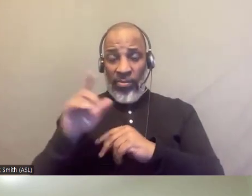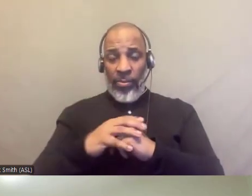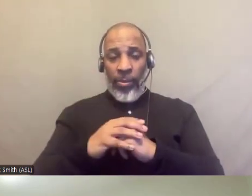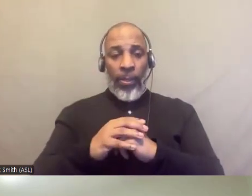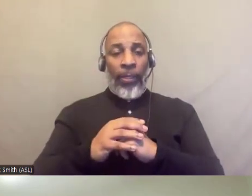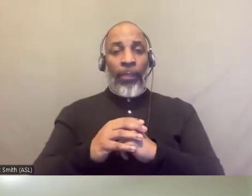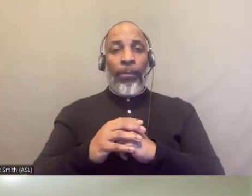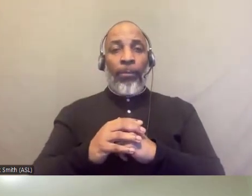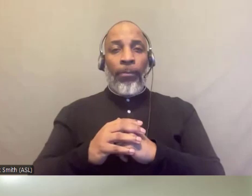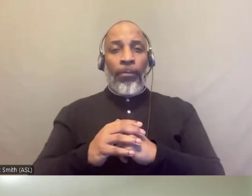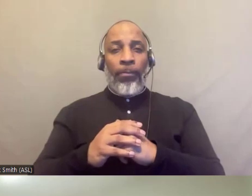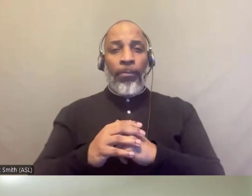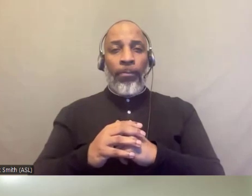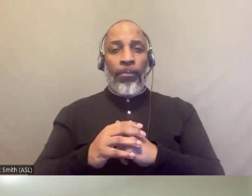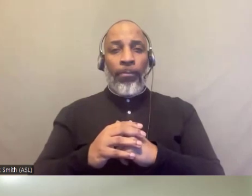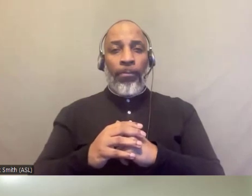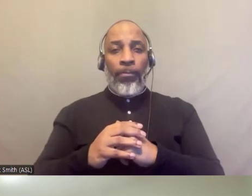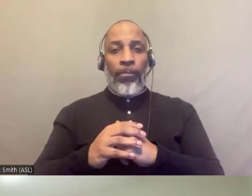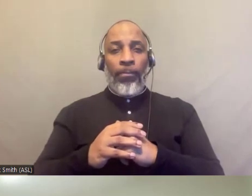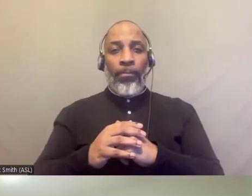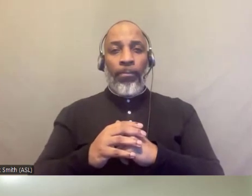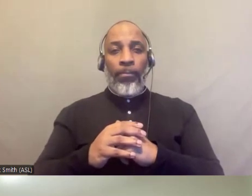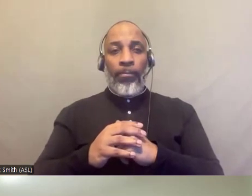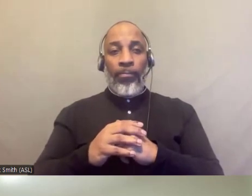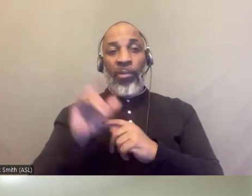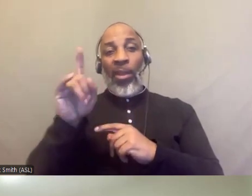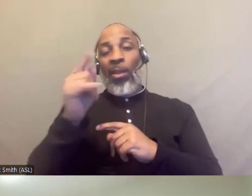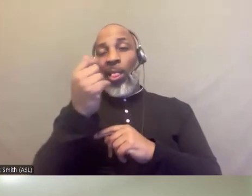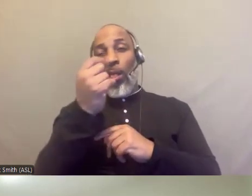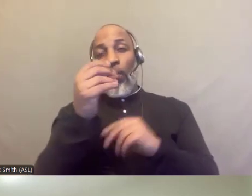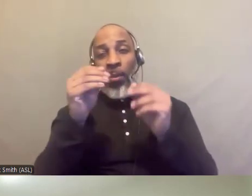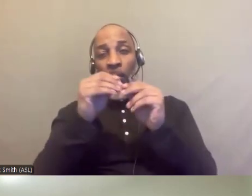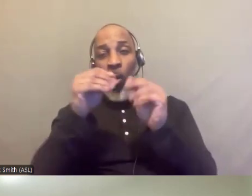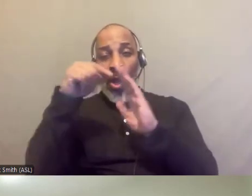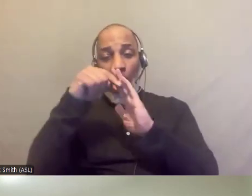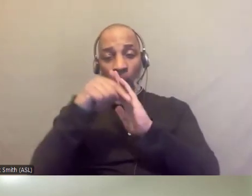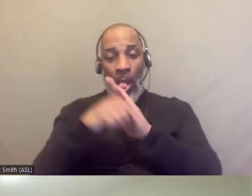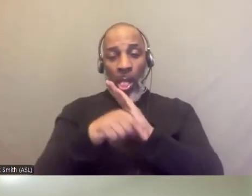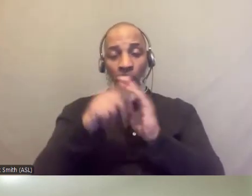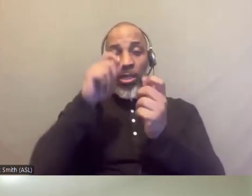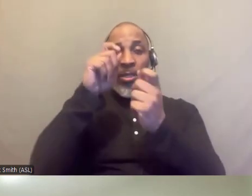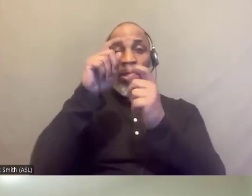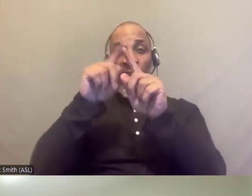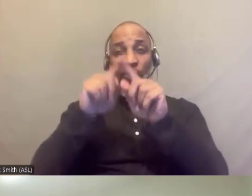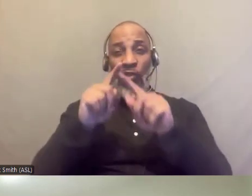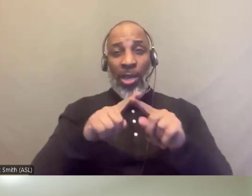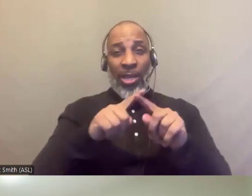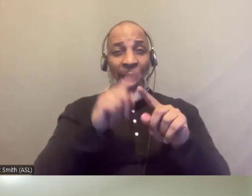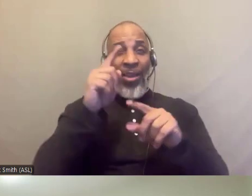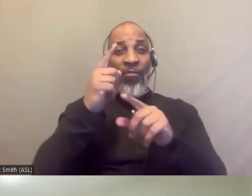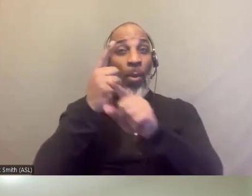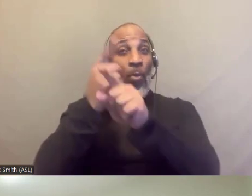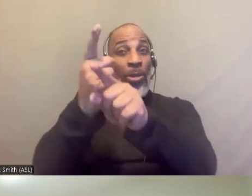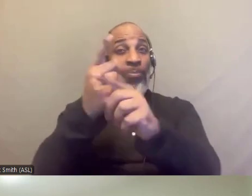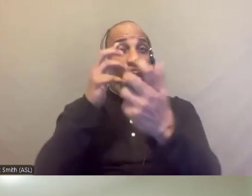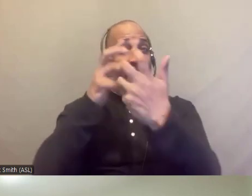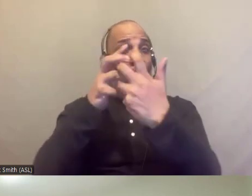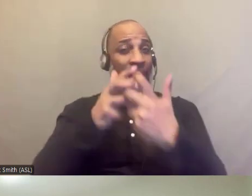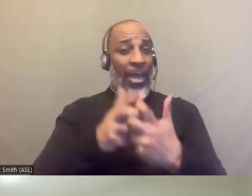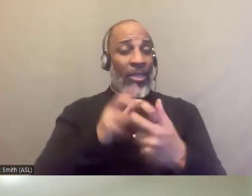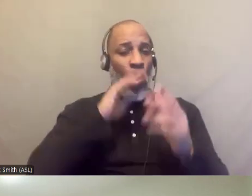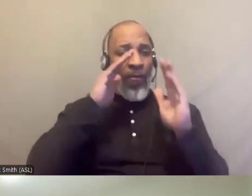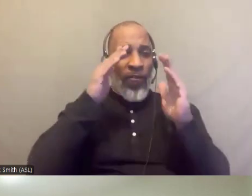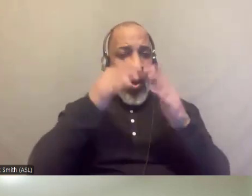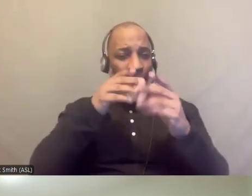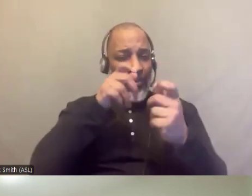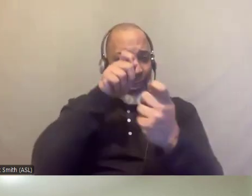question? And again, now that we're getting a little bit more in-depth into different types of reasonable accommodations, where we're focusing